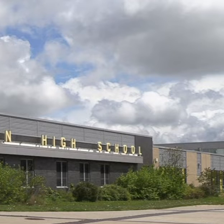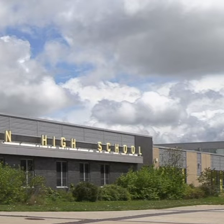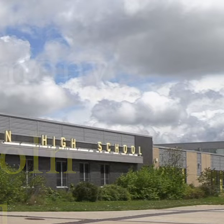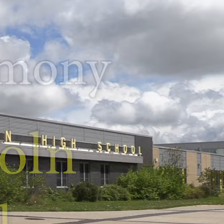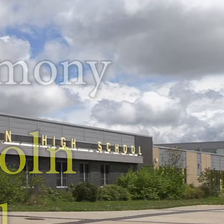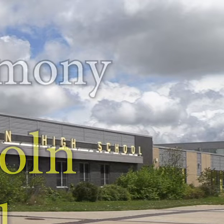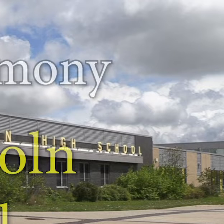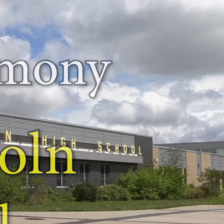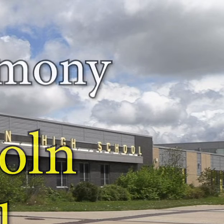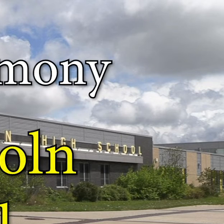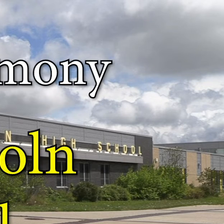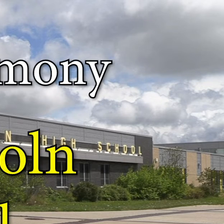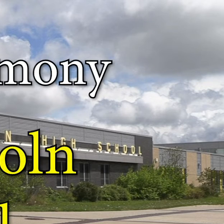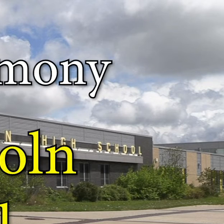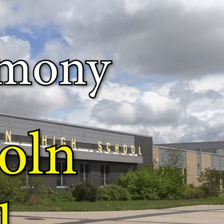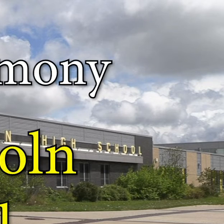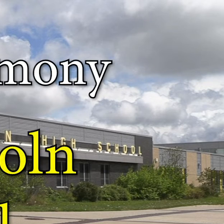for it, class of 2020.